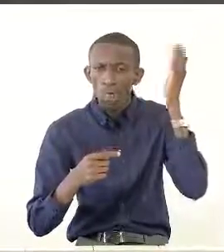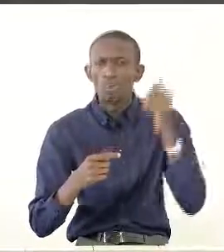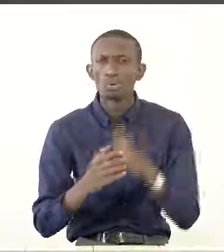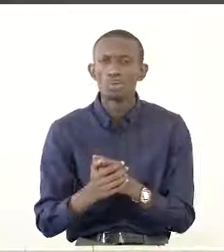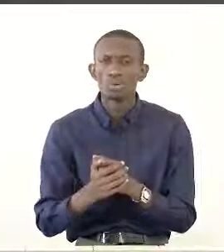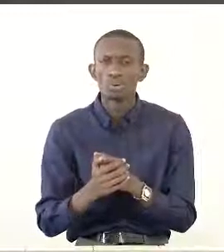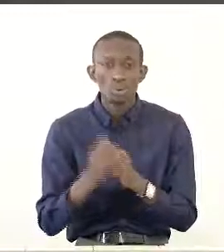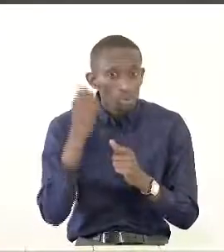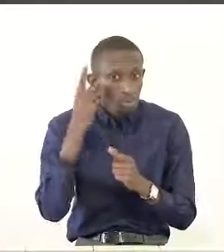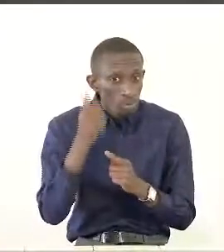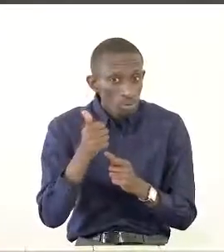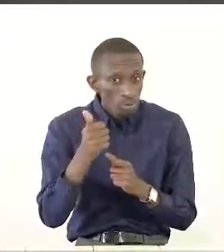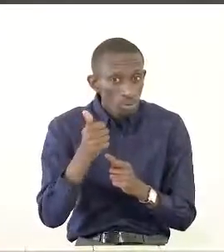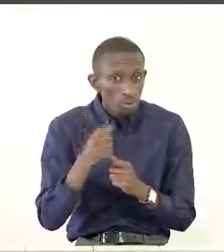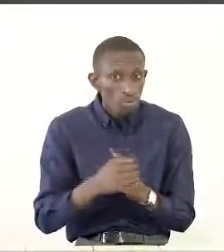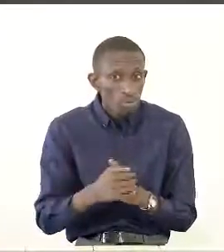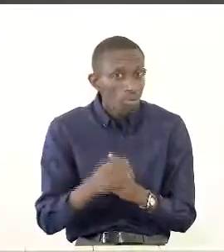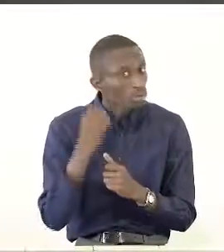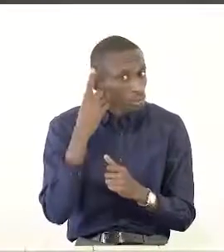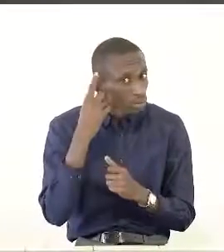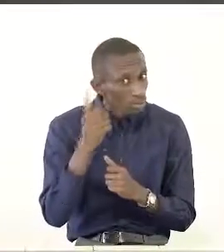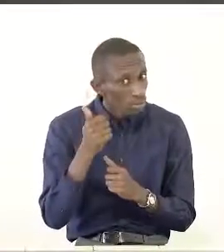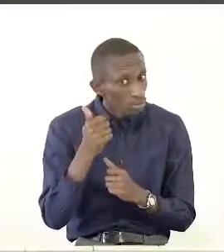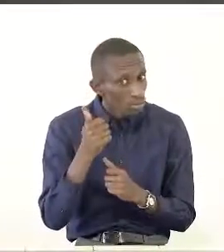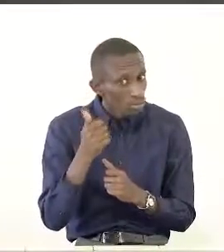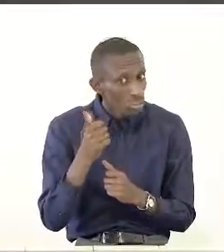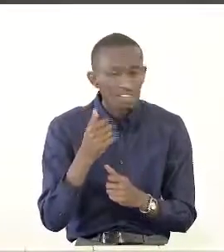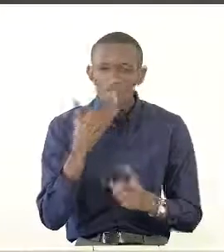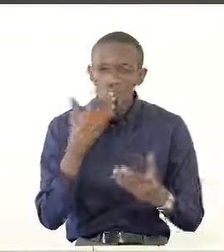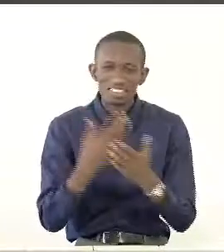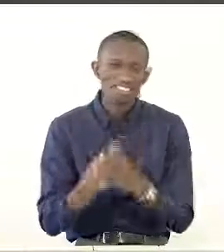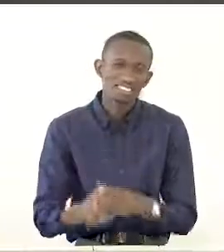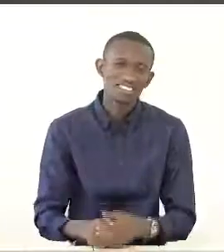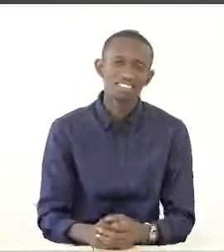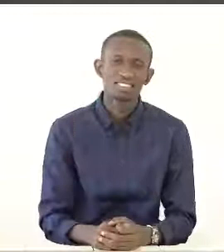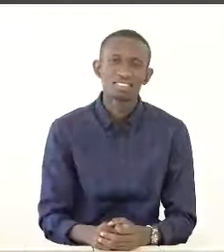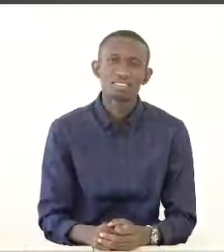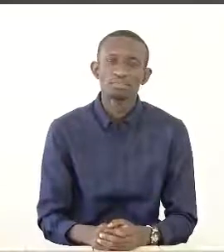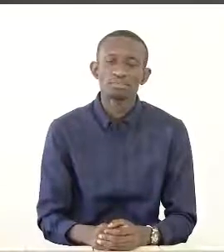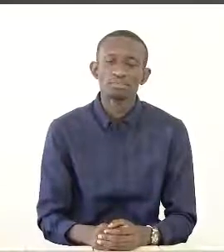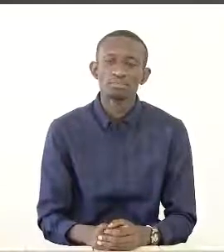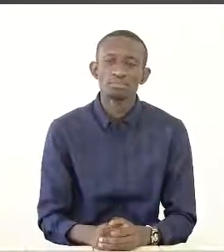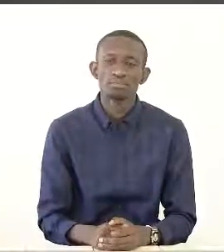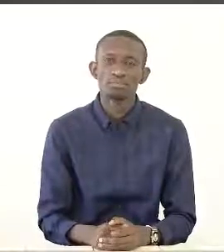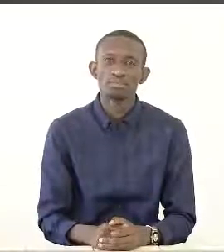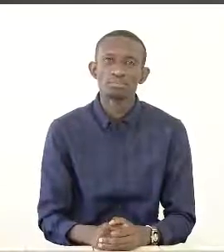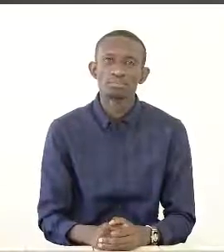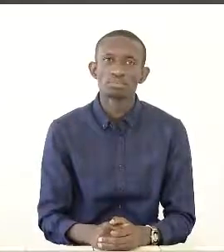Is that clear? Is it clear? Oh, very nice. Okay. Now,